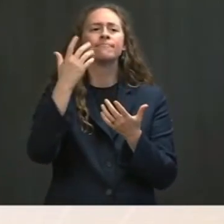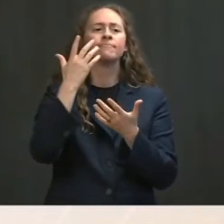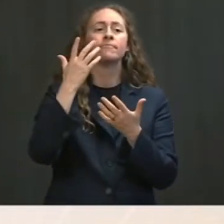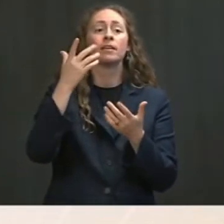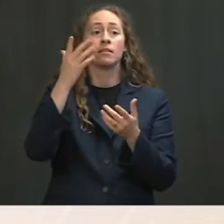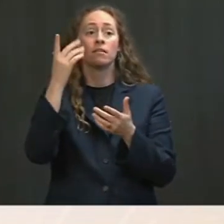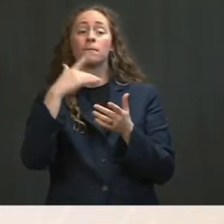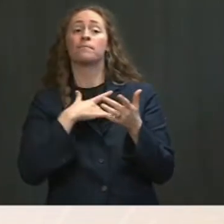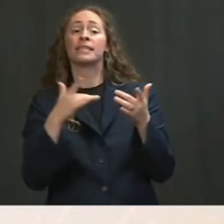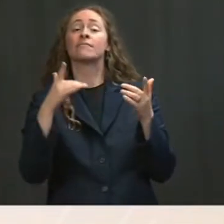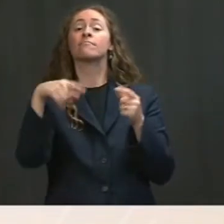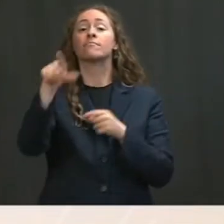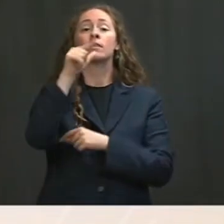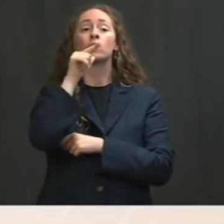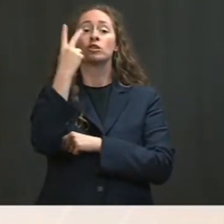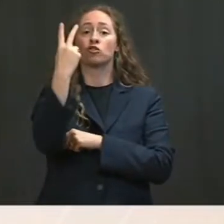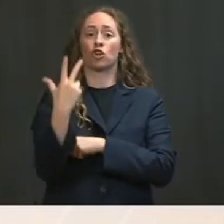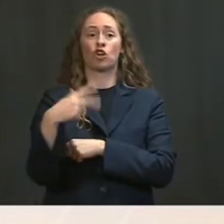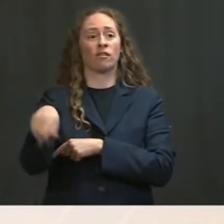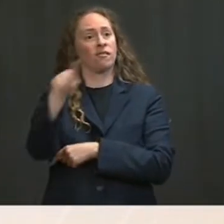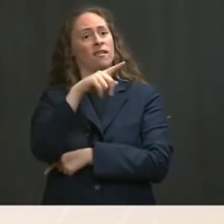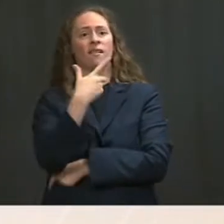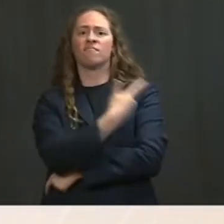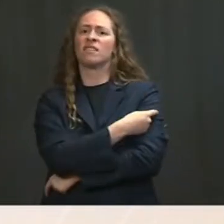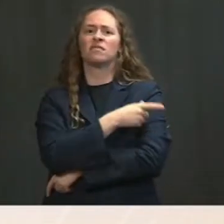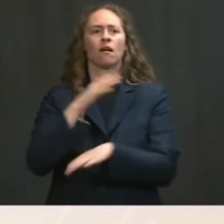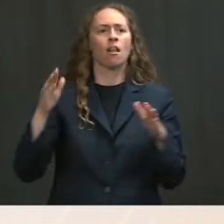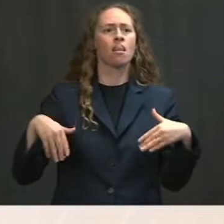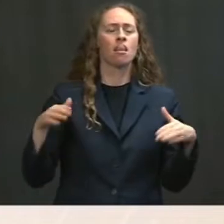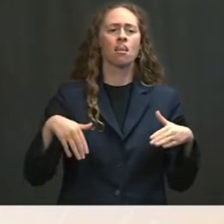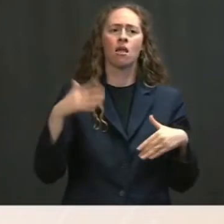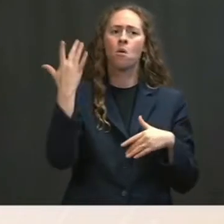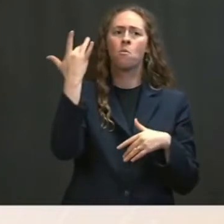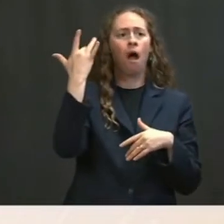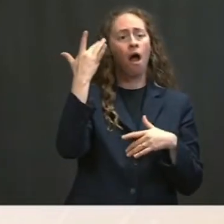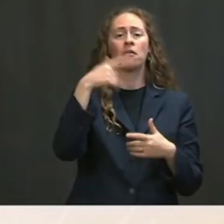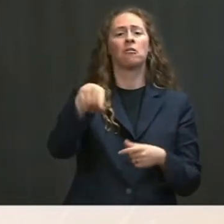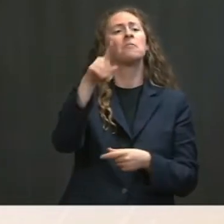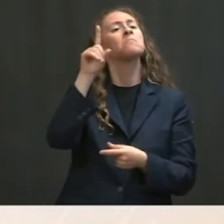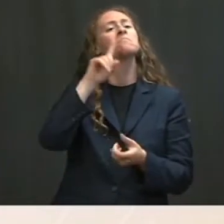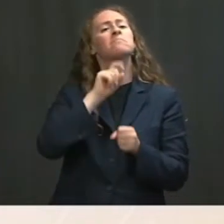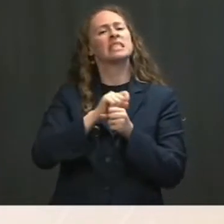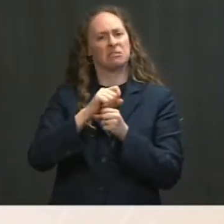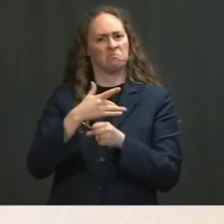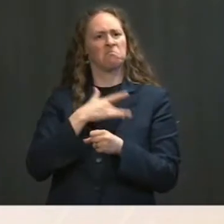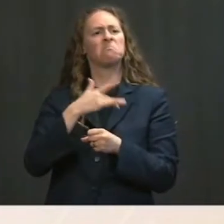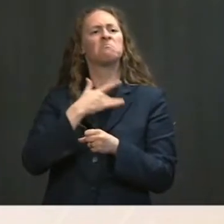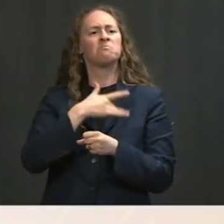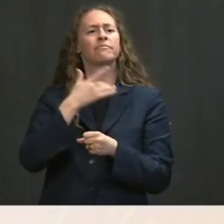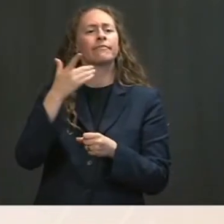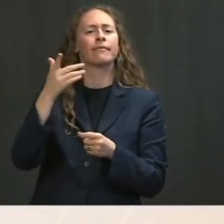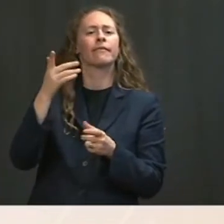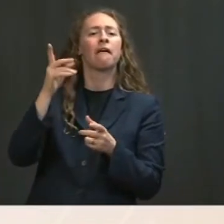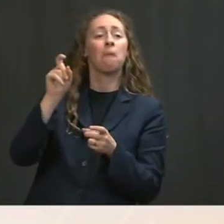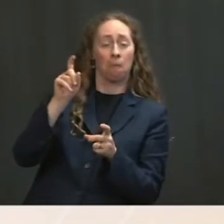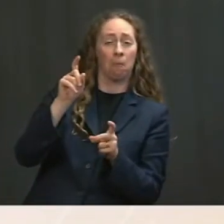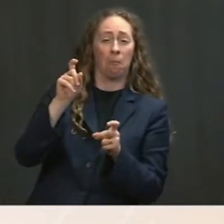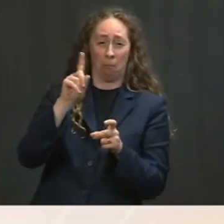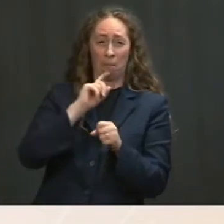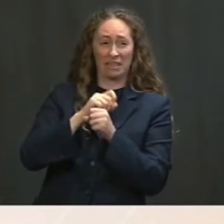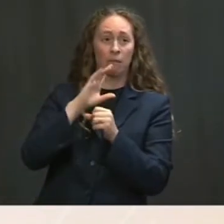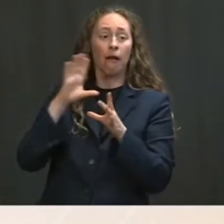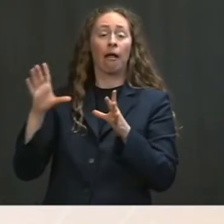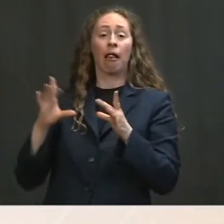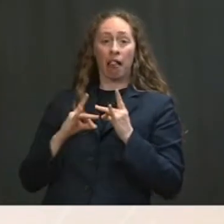either believe common myths about the COVID-19 vaccine or think some of those myths might be true. Myths like you can get COVID from the vaccine,